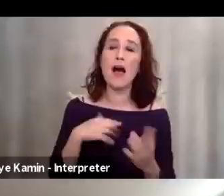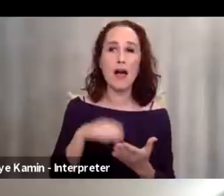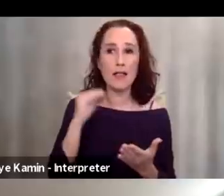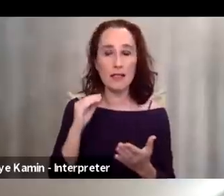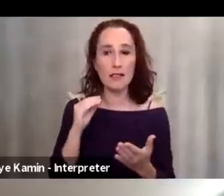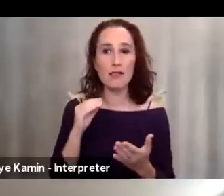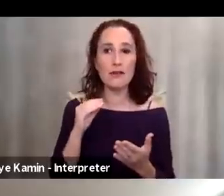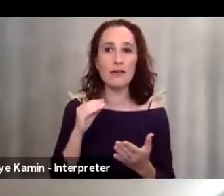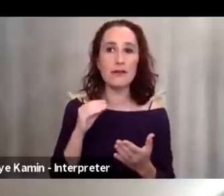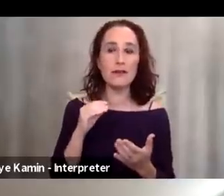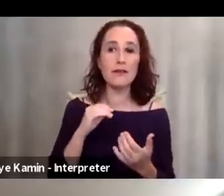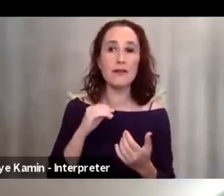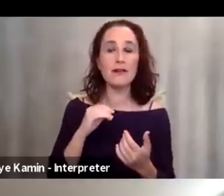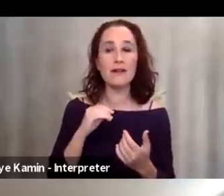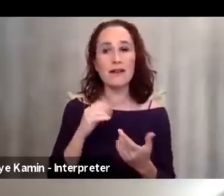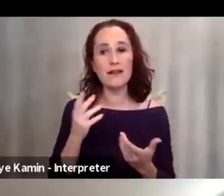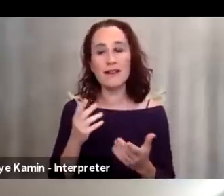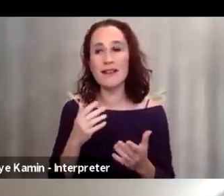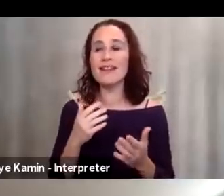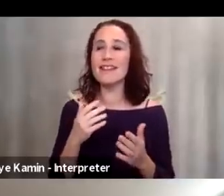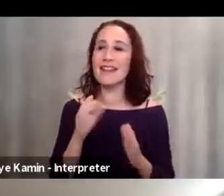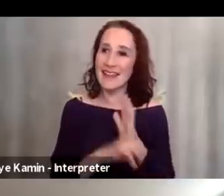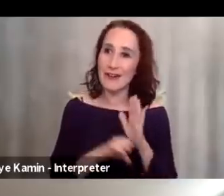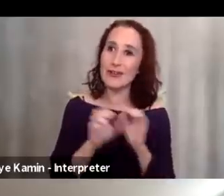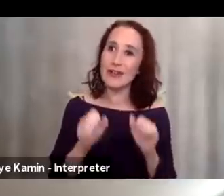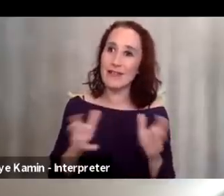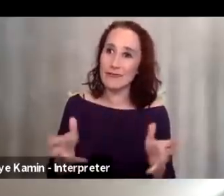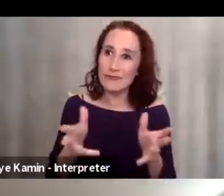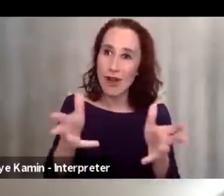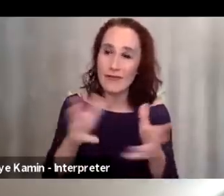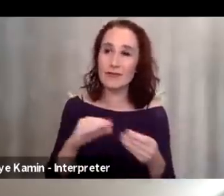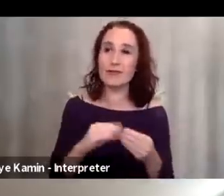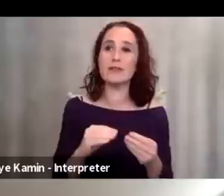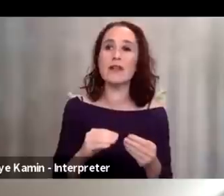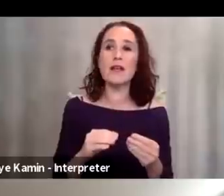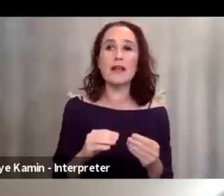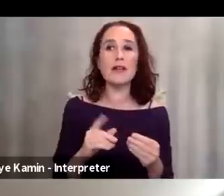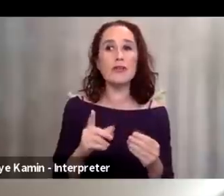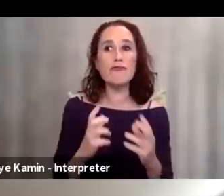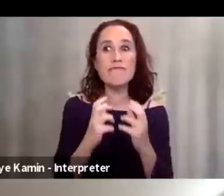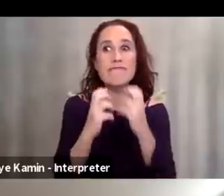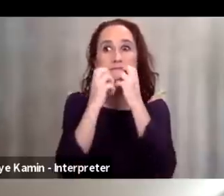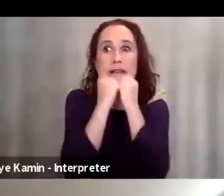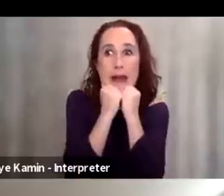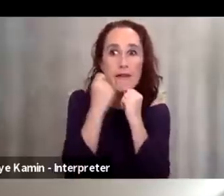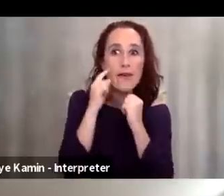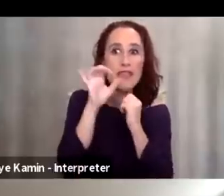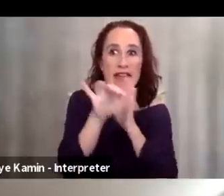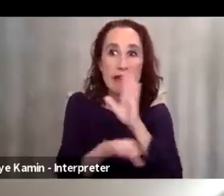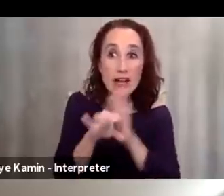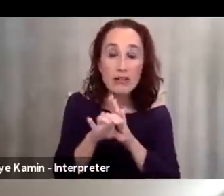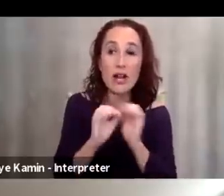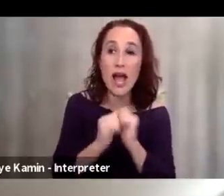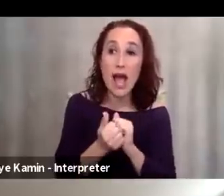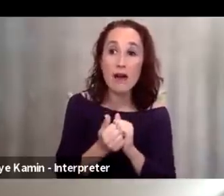in those stories, even if there is plot and there's lots of suspense. The way that you care about somebody in a story is by rooting for